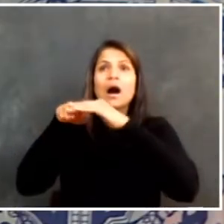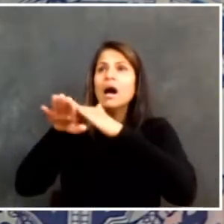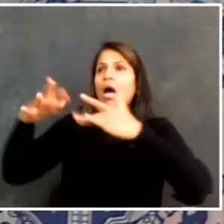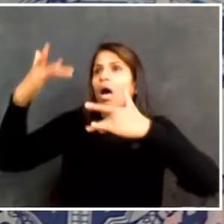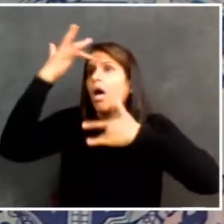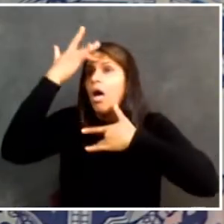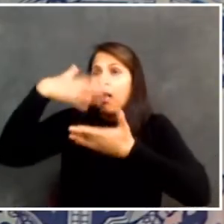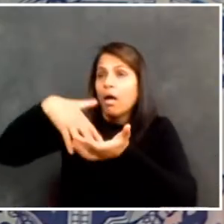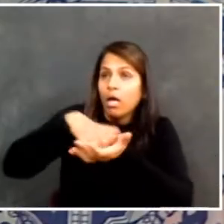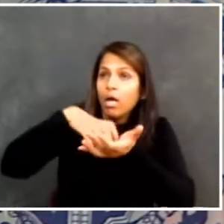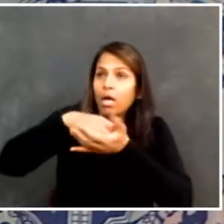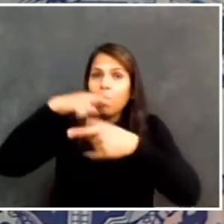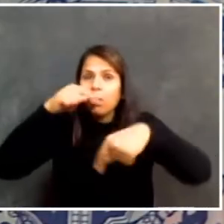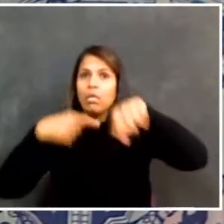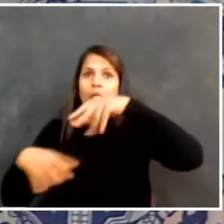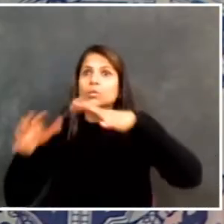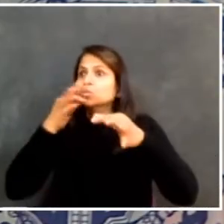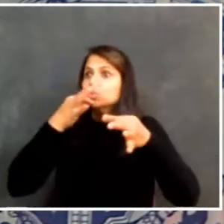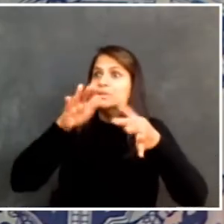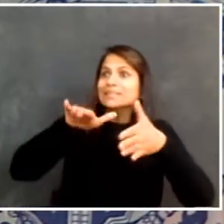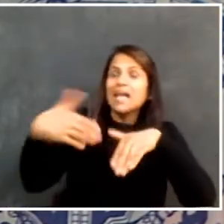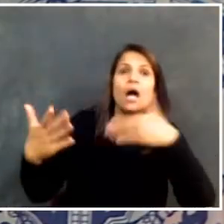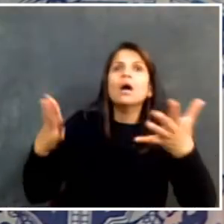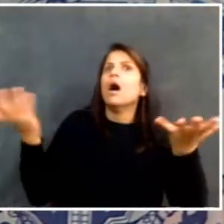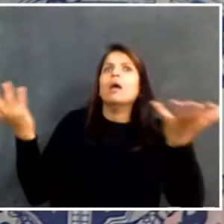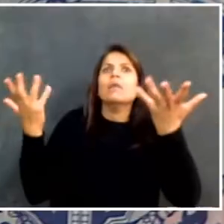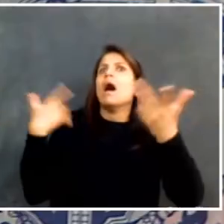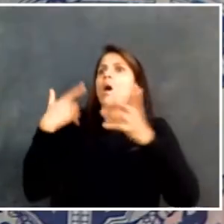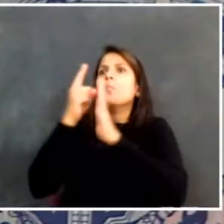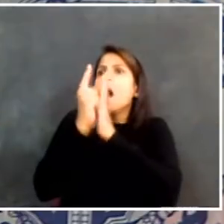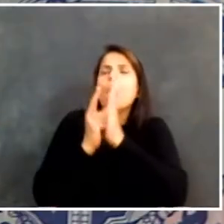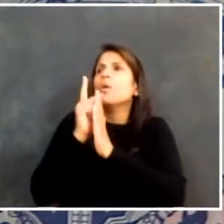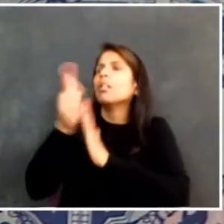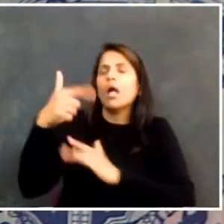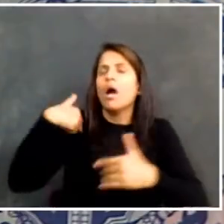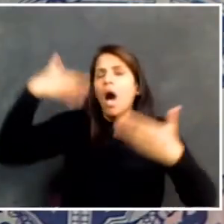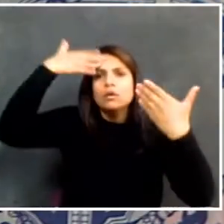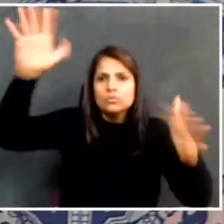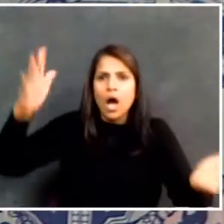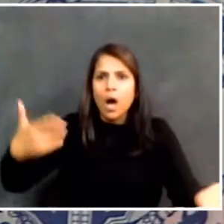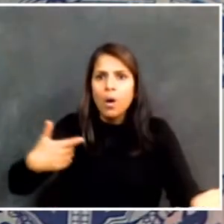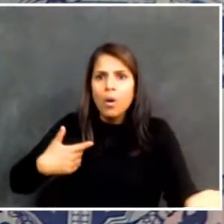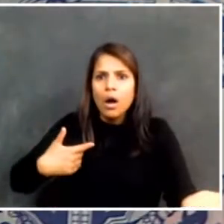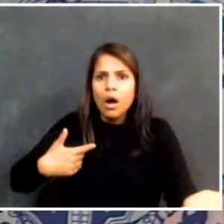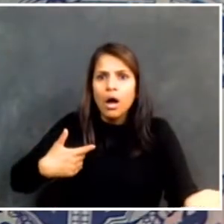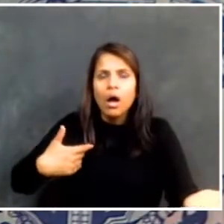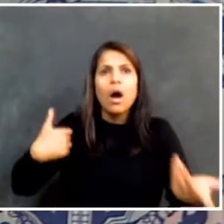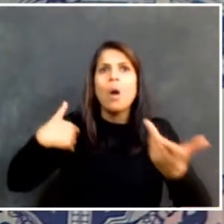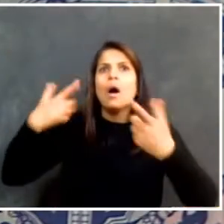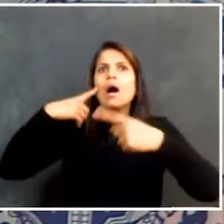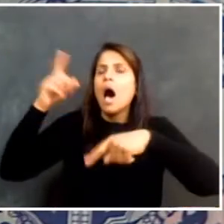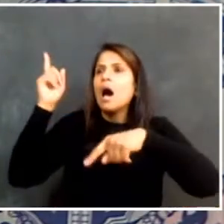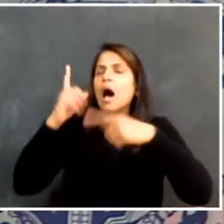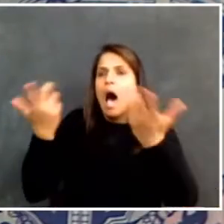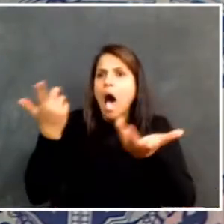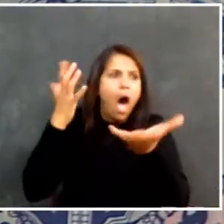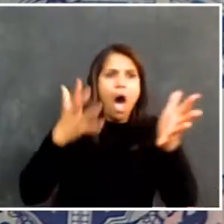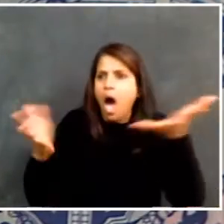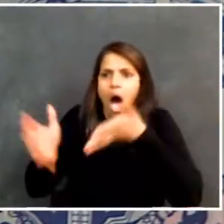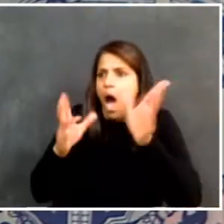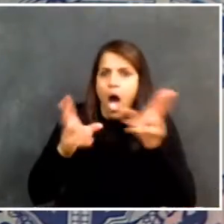all sorts of, that's just one of many realities to recognize. It was just such an intense upsurge over those